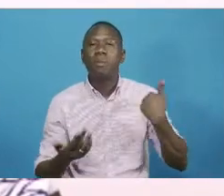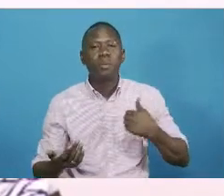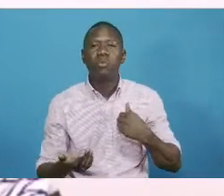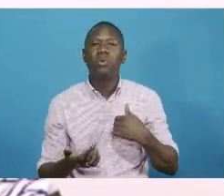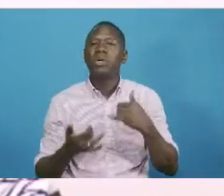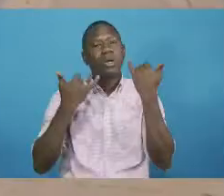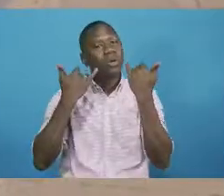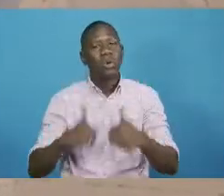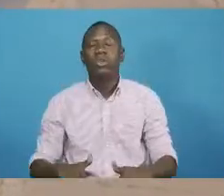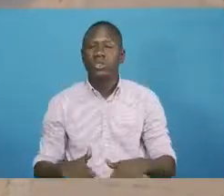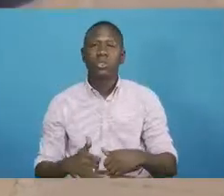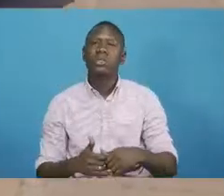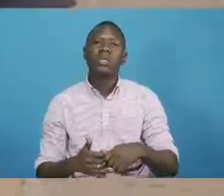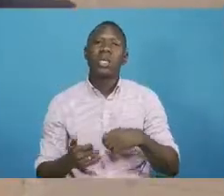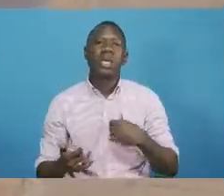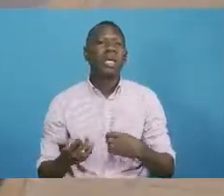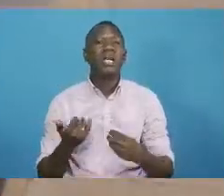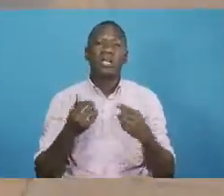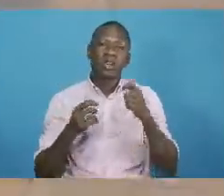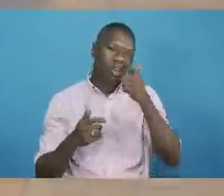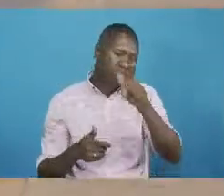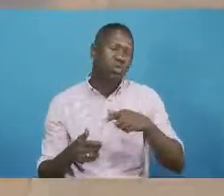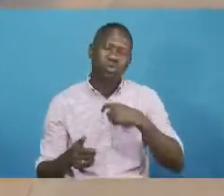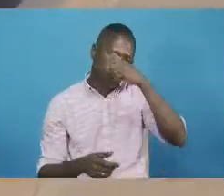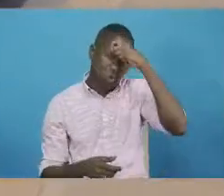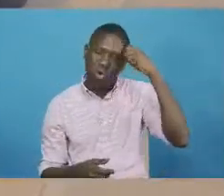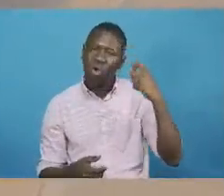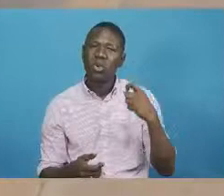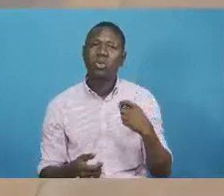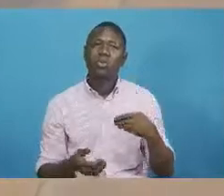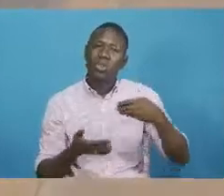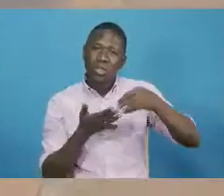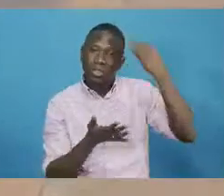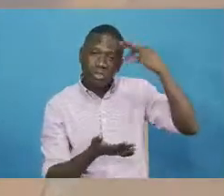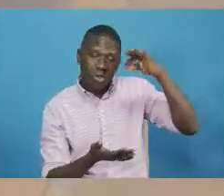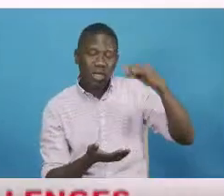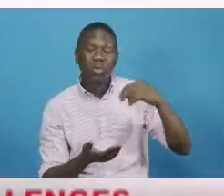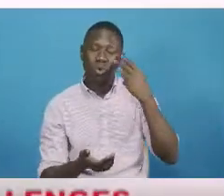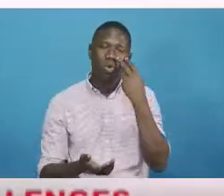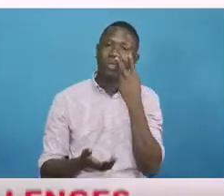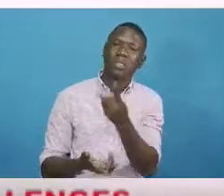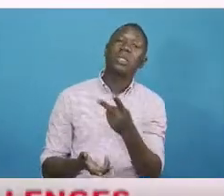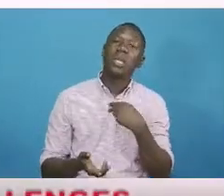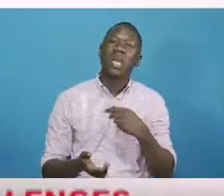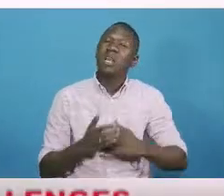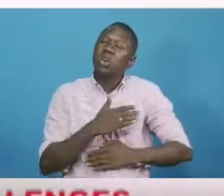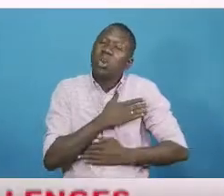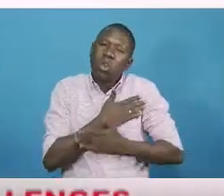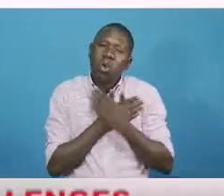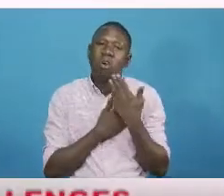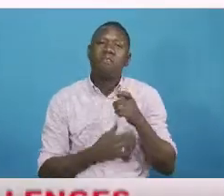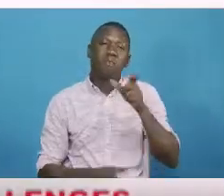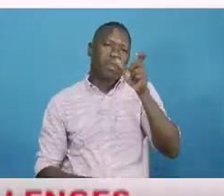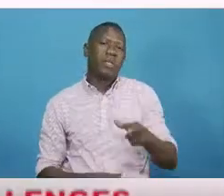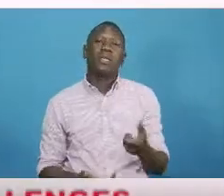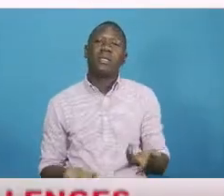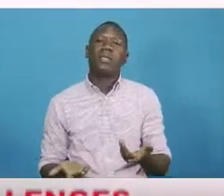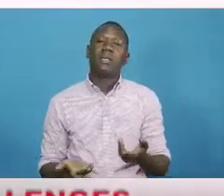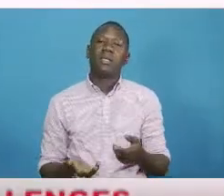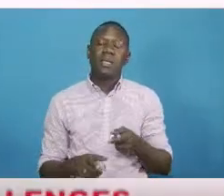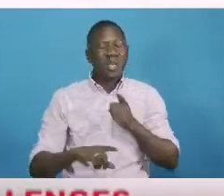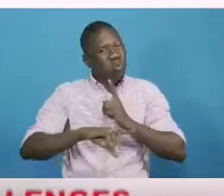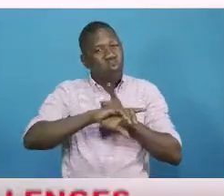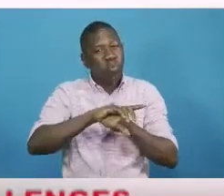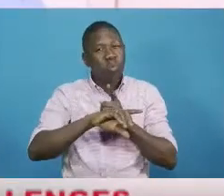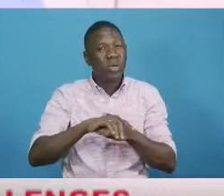to study, or to see their loved ones. The warning lights from nature and society are